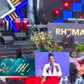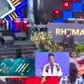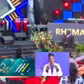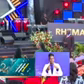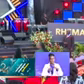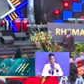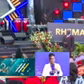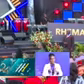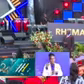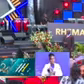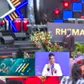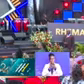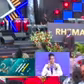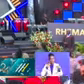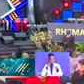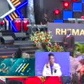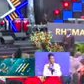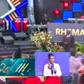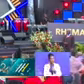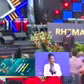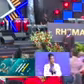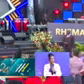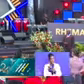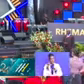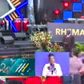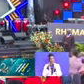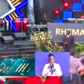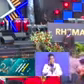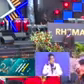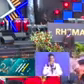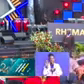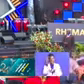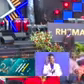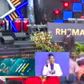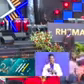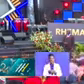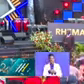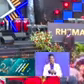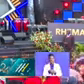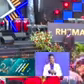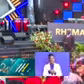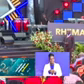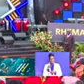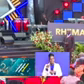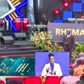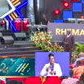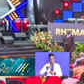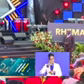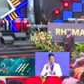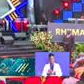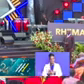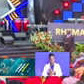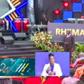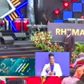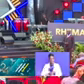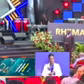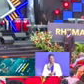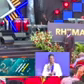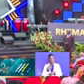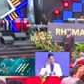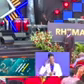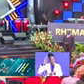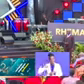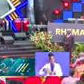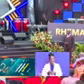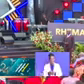Pioneer this glorious work in the nation of of Kenya East Africa we want to